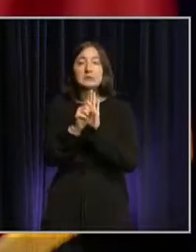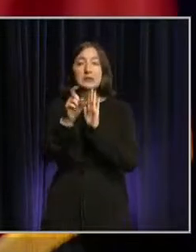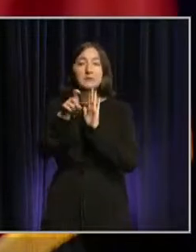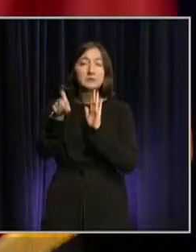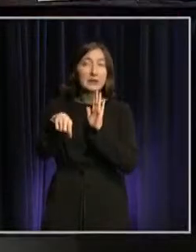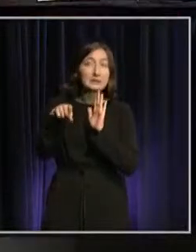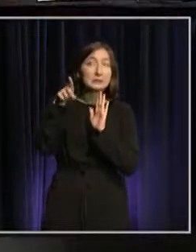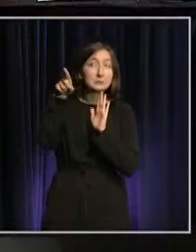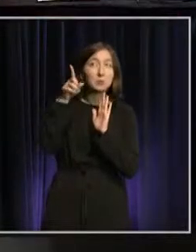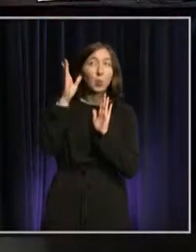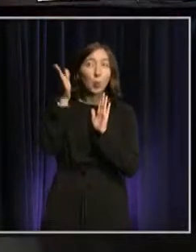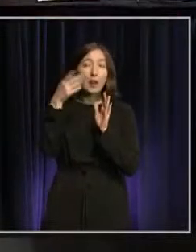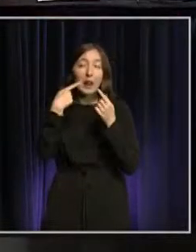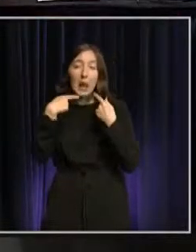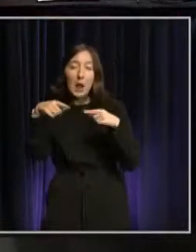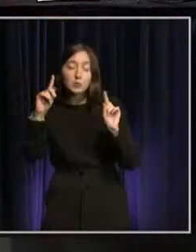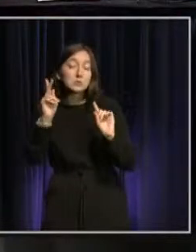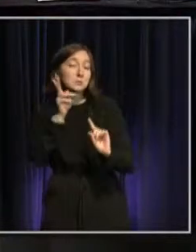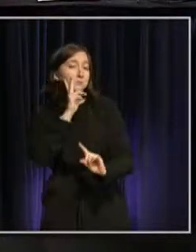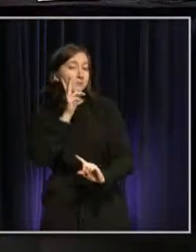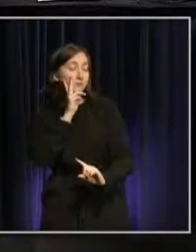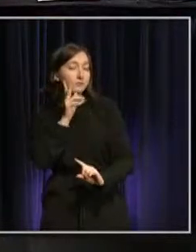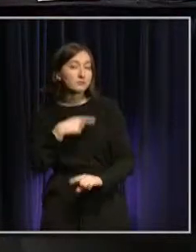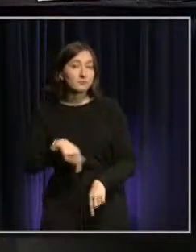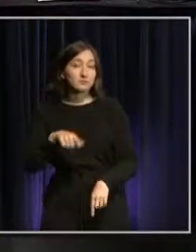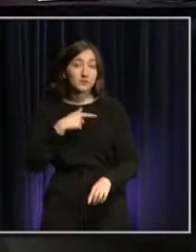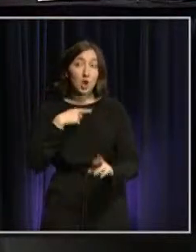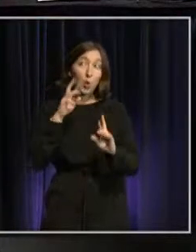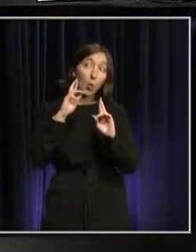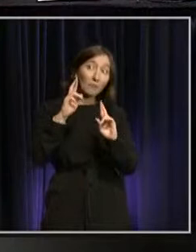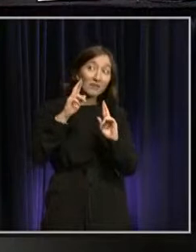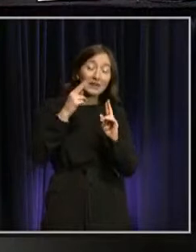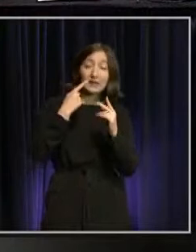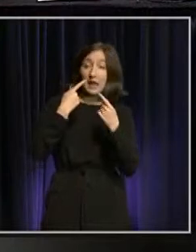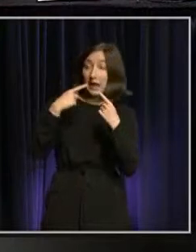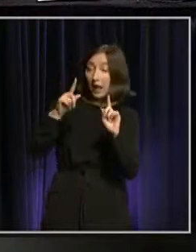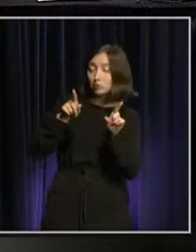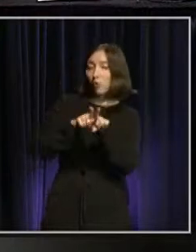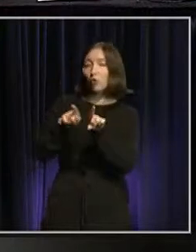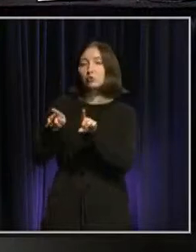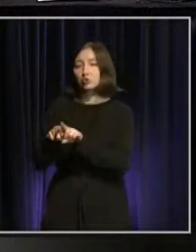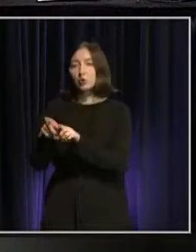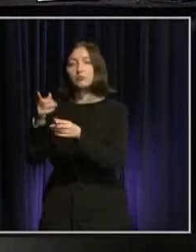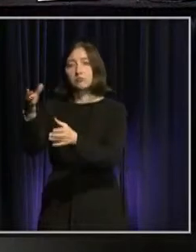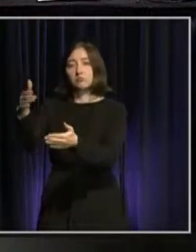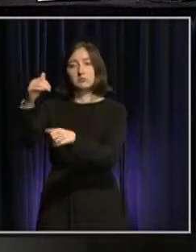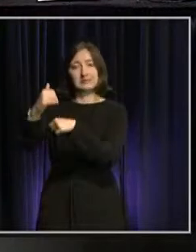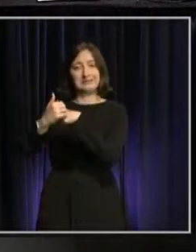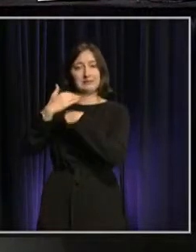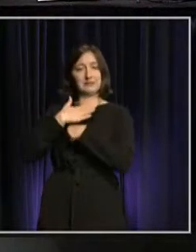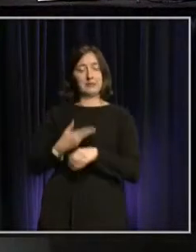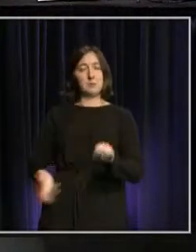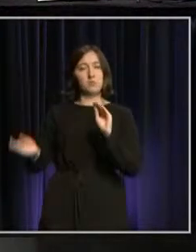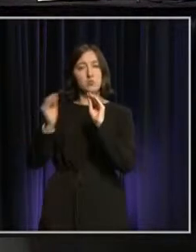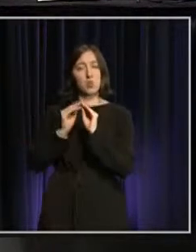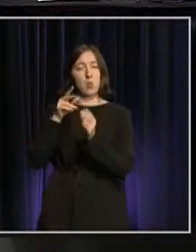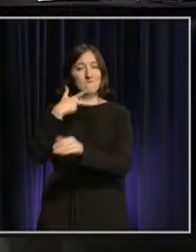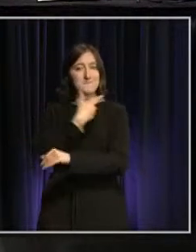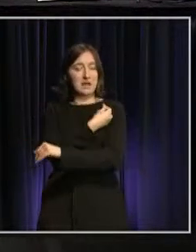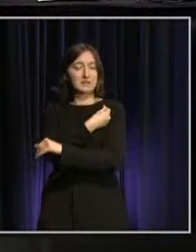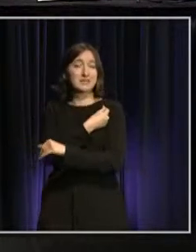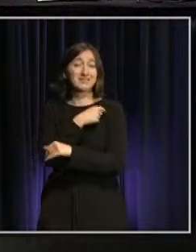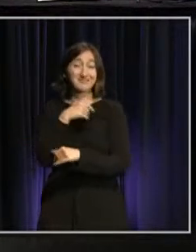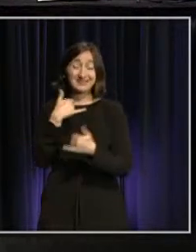that. Yeah, and we certainly hope they're accompanied by more vaccines. So thank you, Judge. I do want to make an urgent call to you